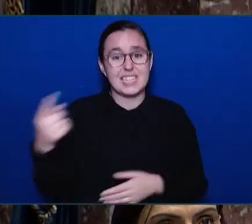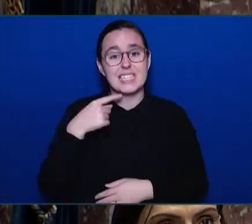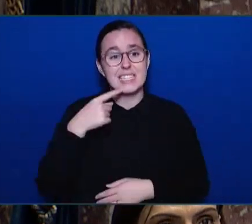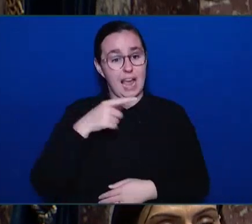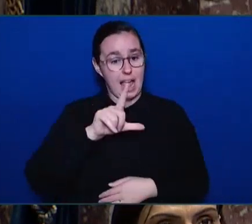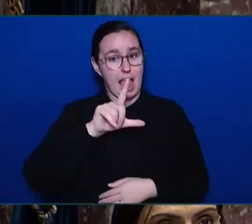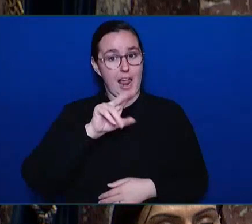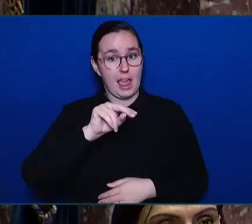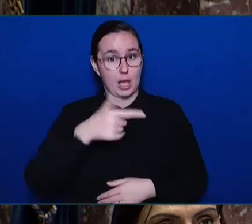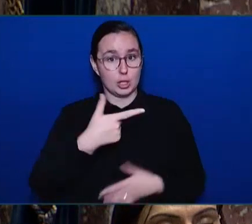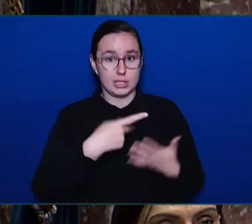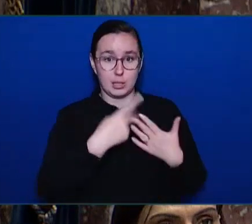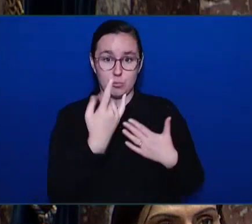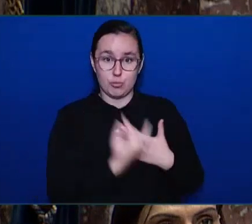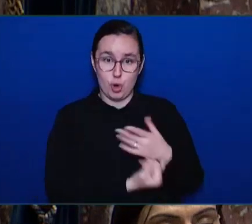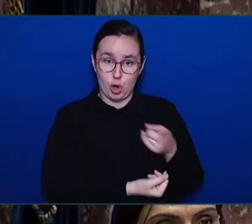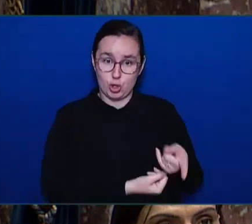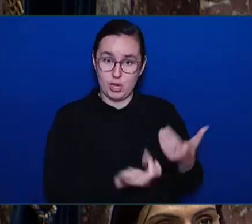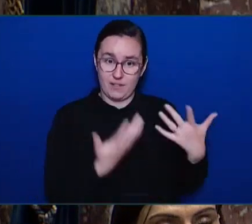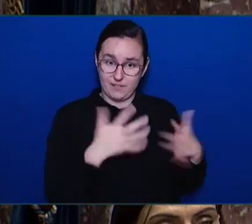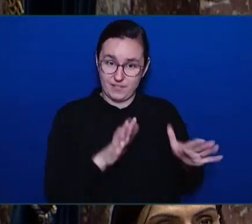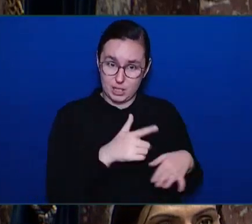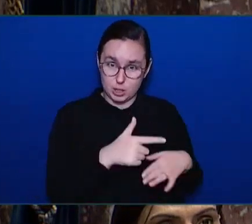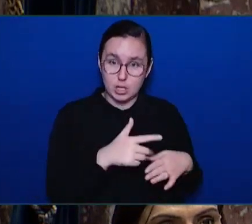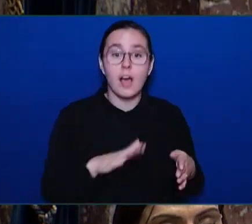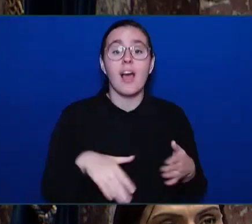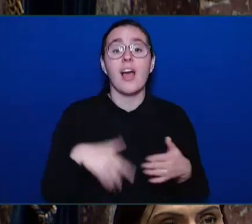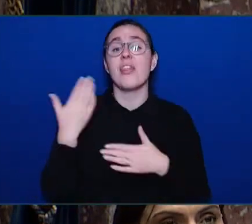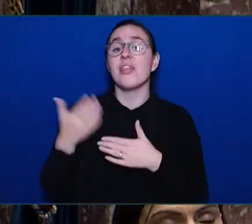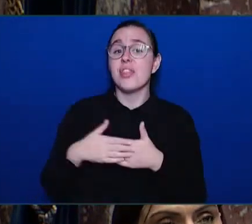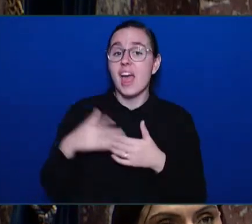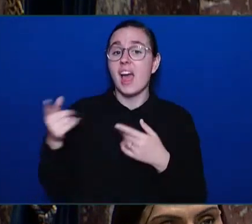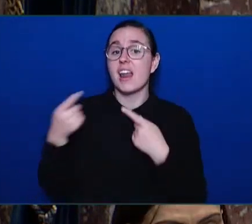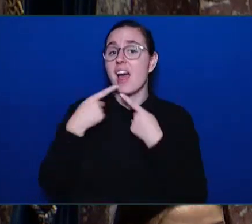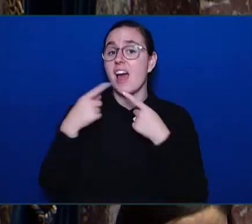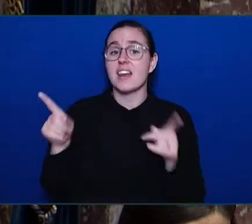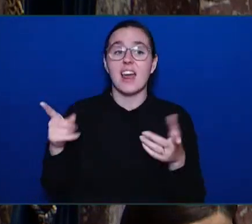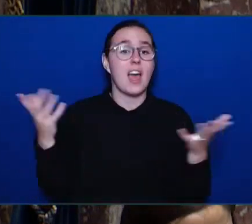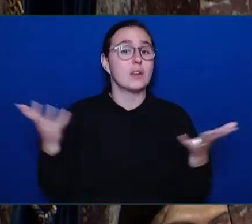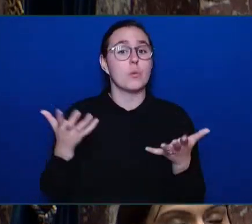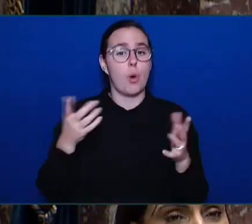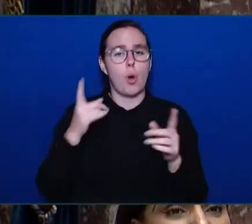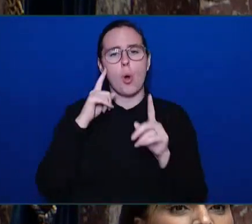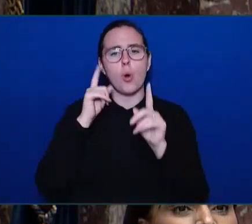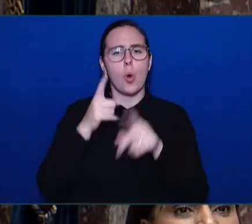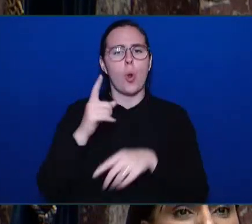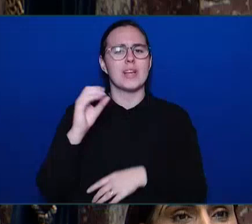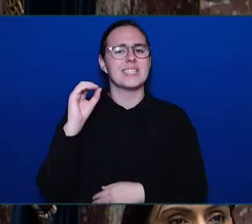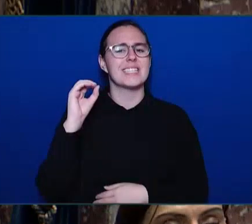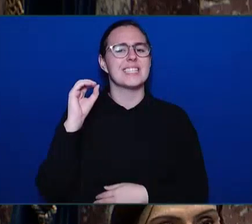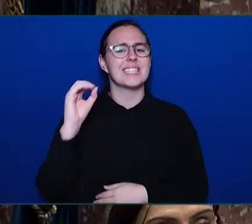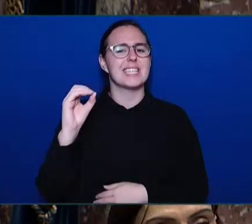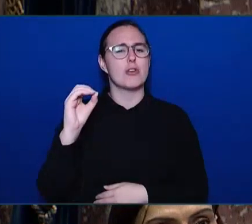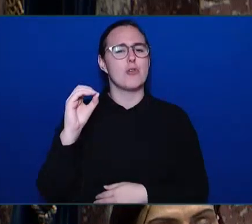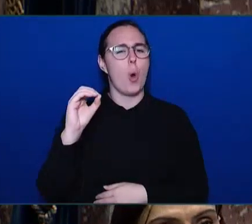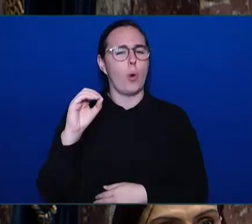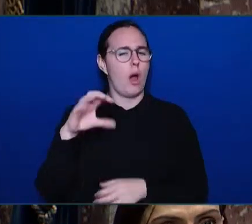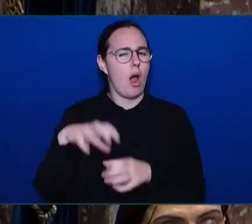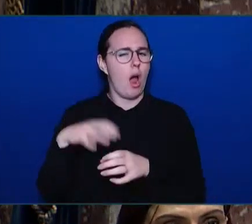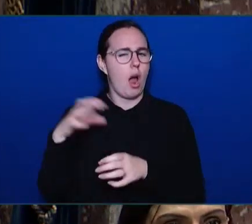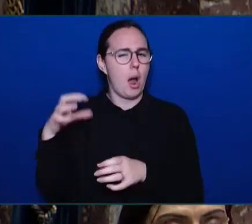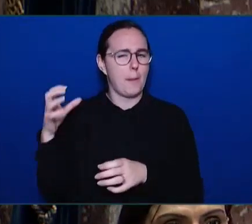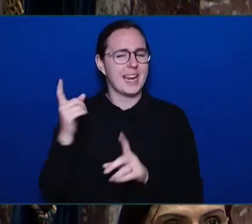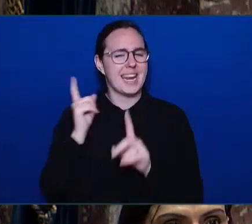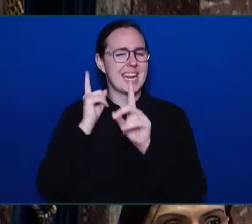a net zero requirement for new fossil fuel projects. Now to the United Nations, quote, "Net zero